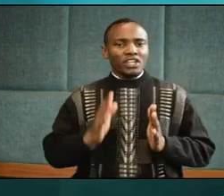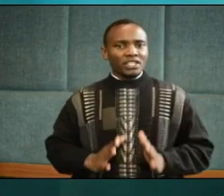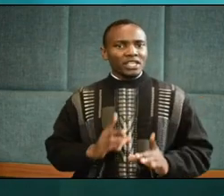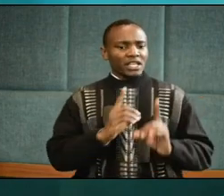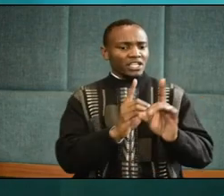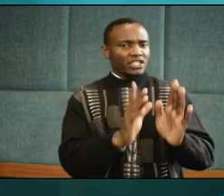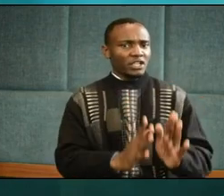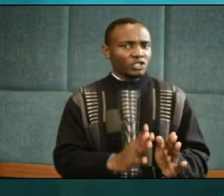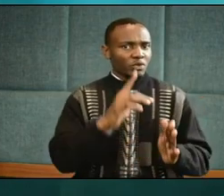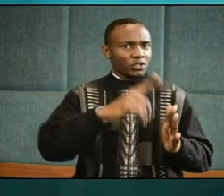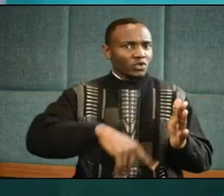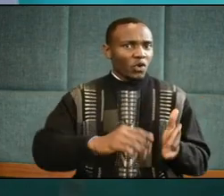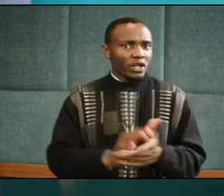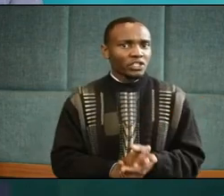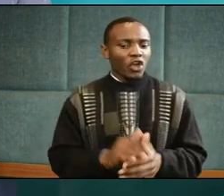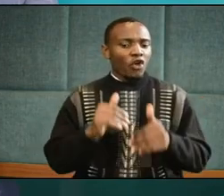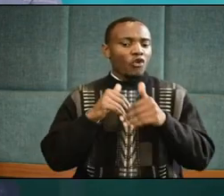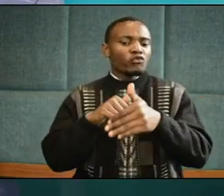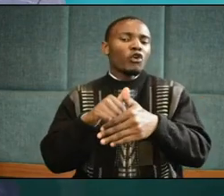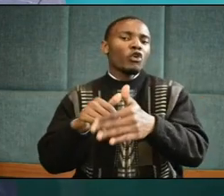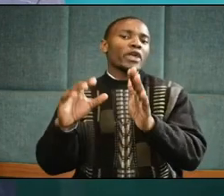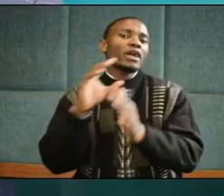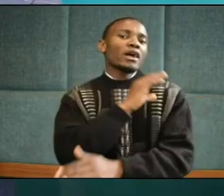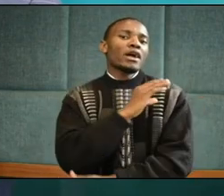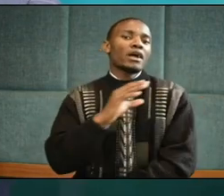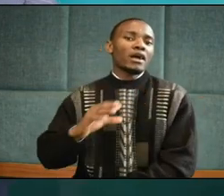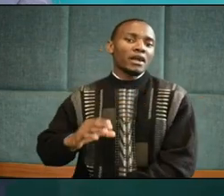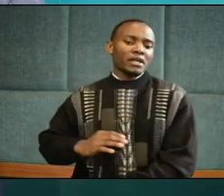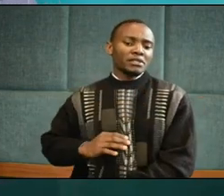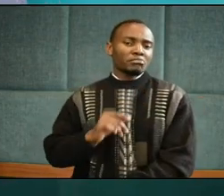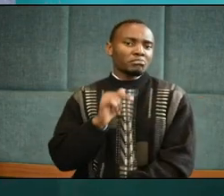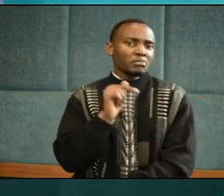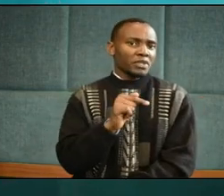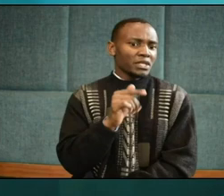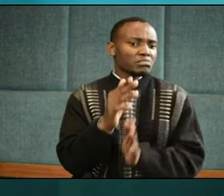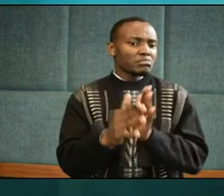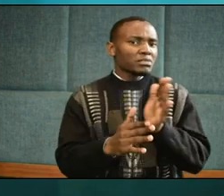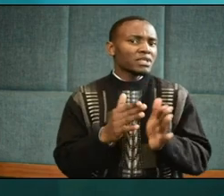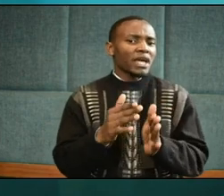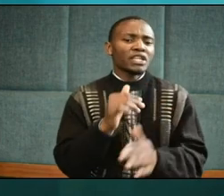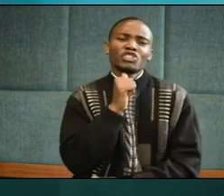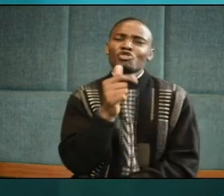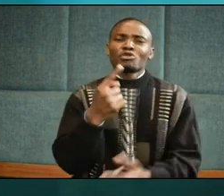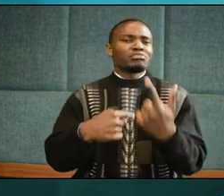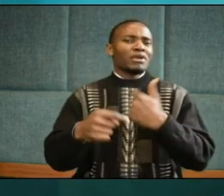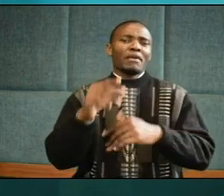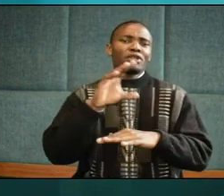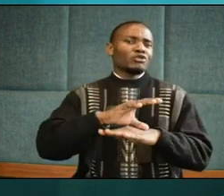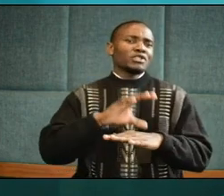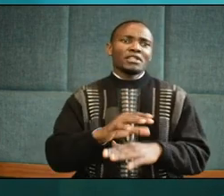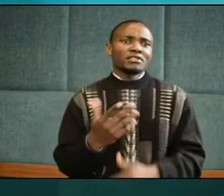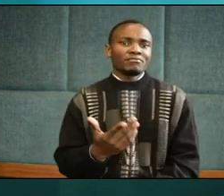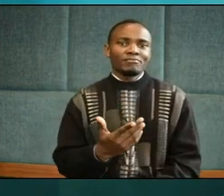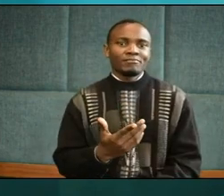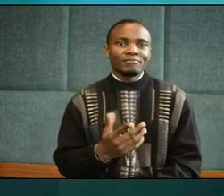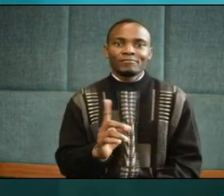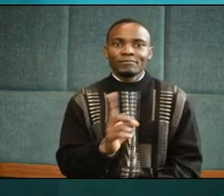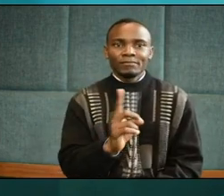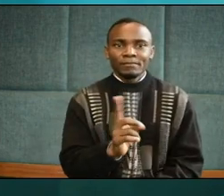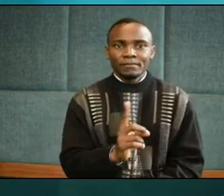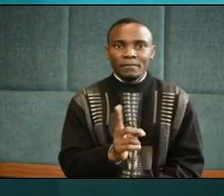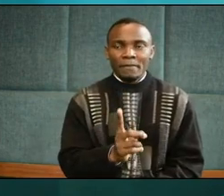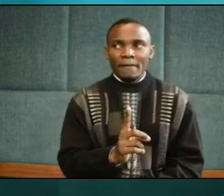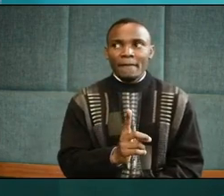which is following Christ, is not coming to church the way we have come to church this